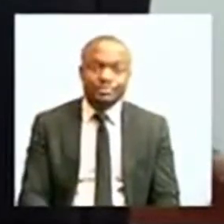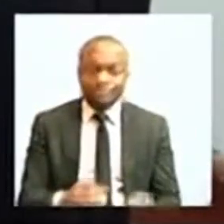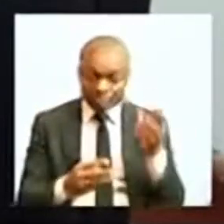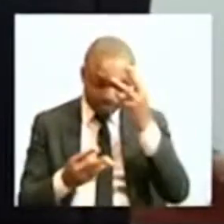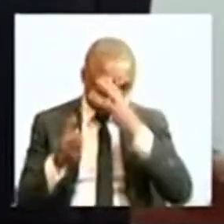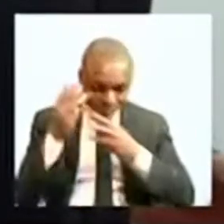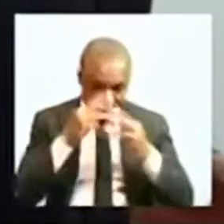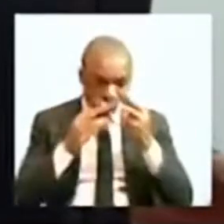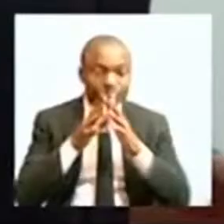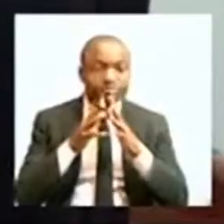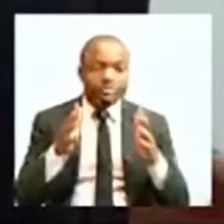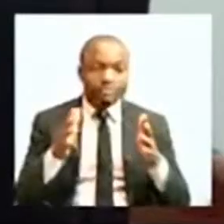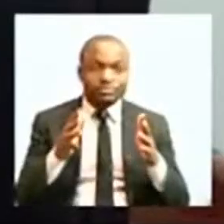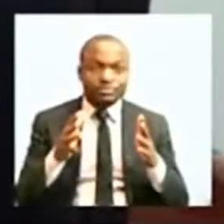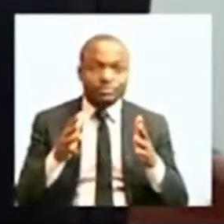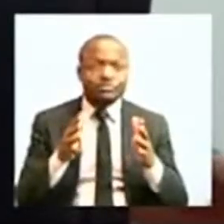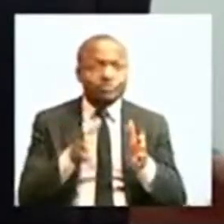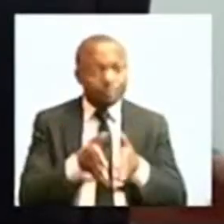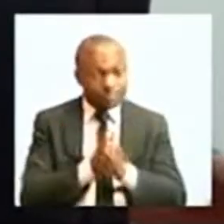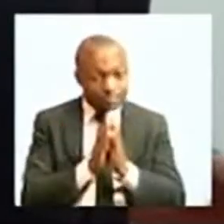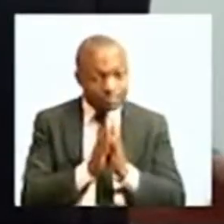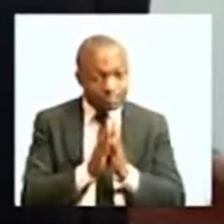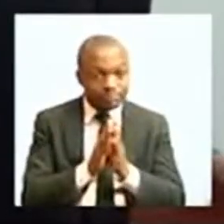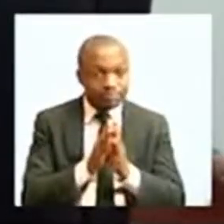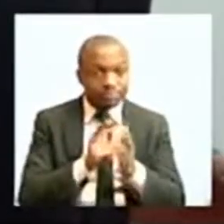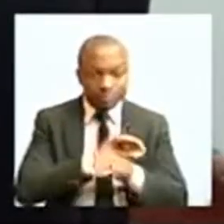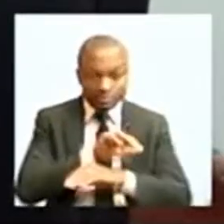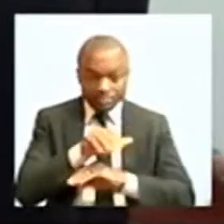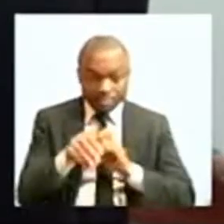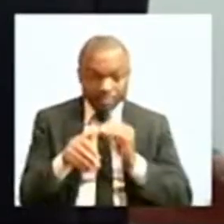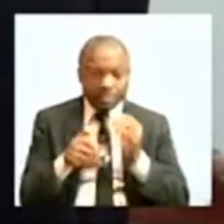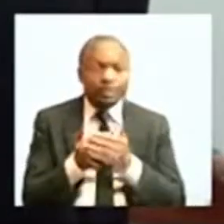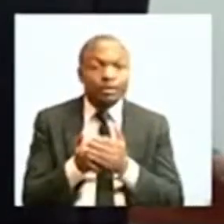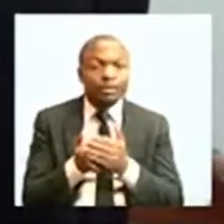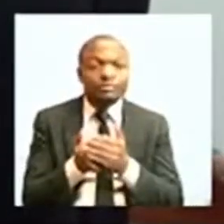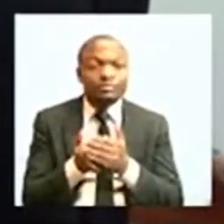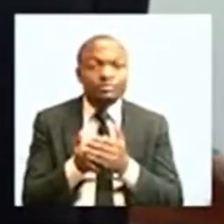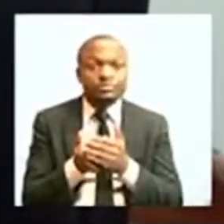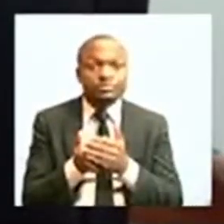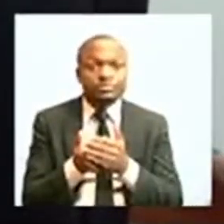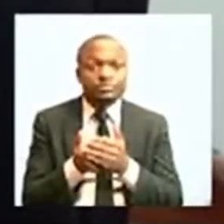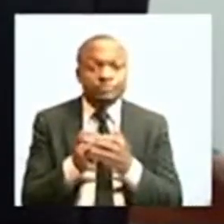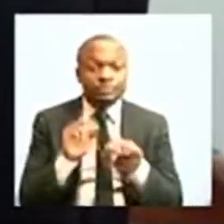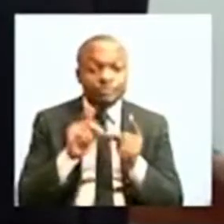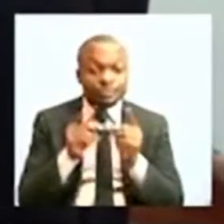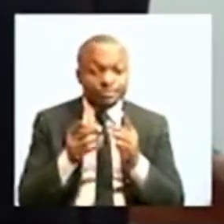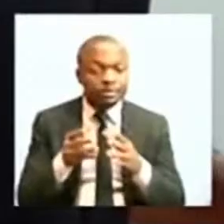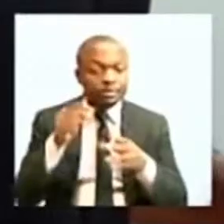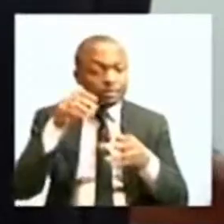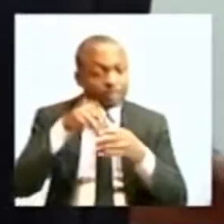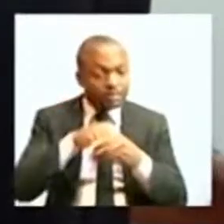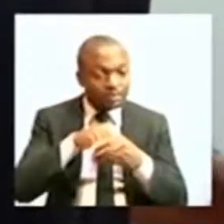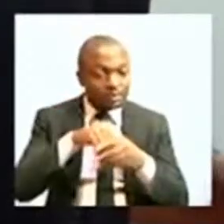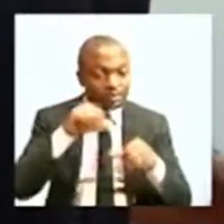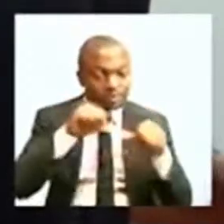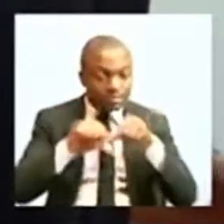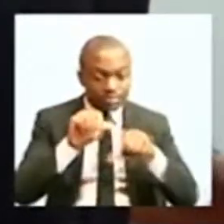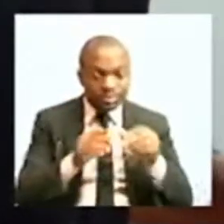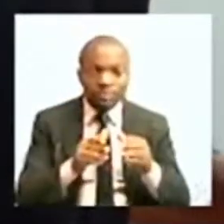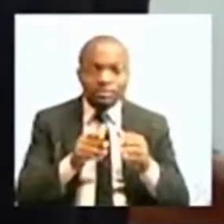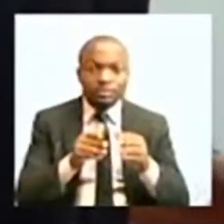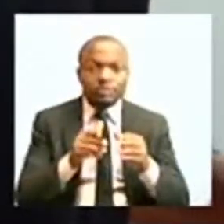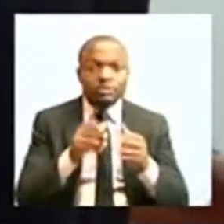concern. So we really urge all the parties, I think the accountants, the internal audit, to